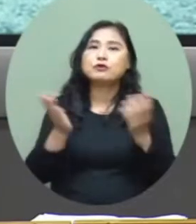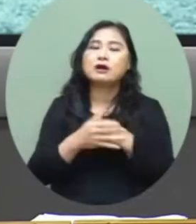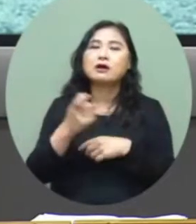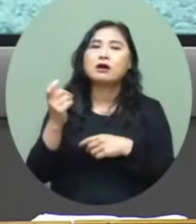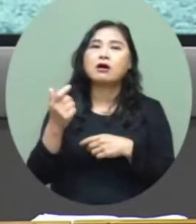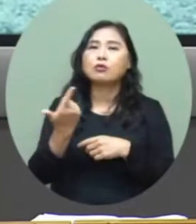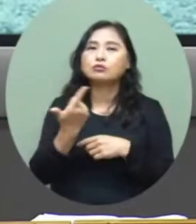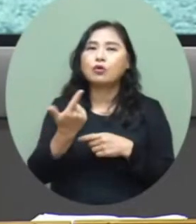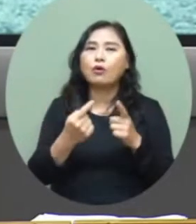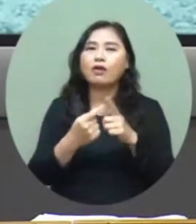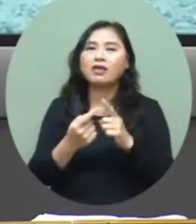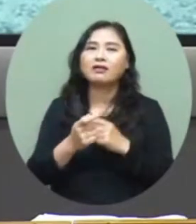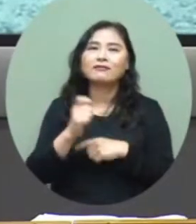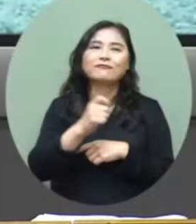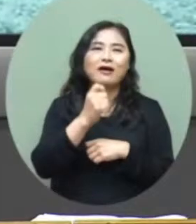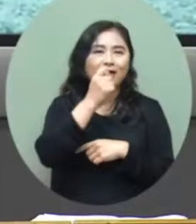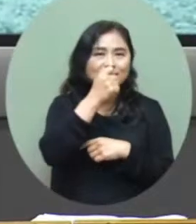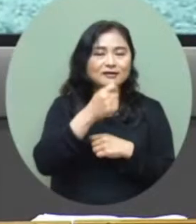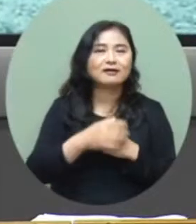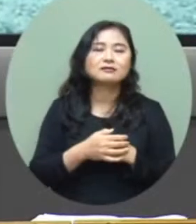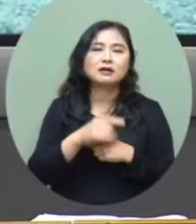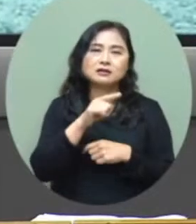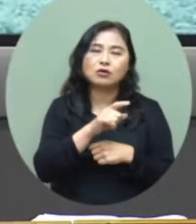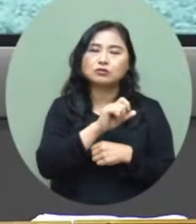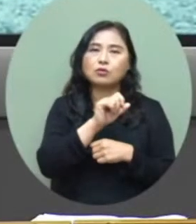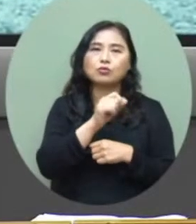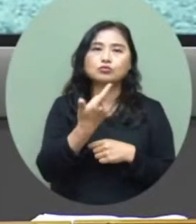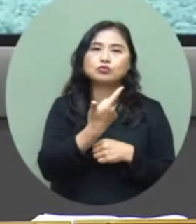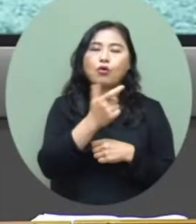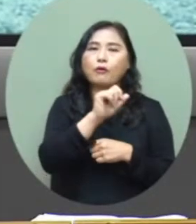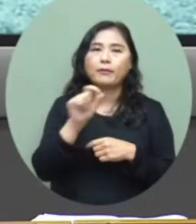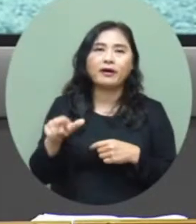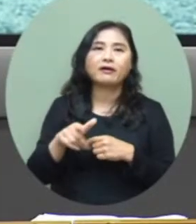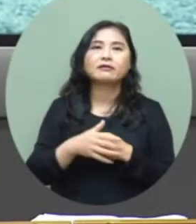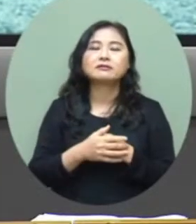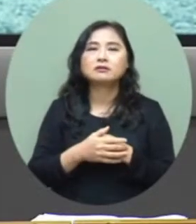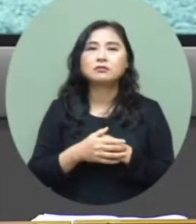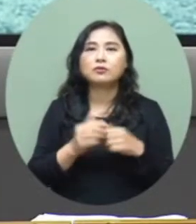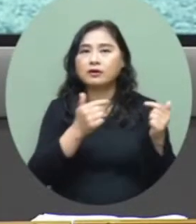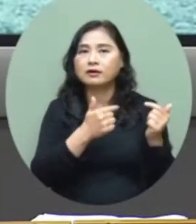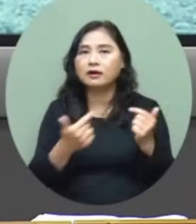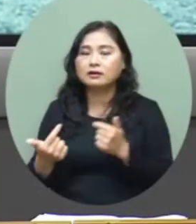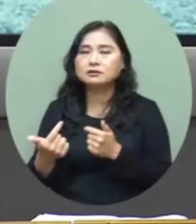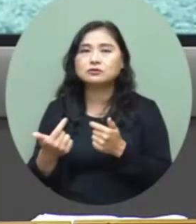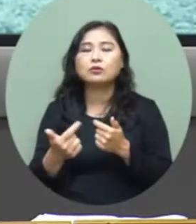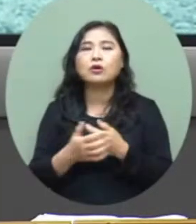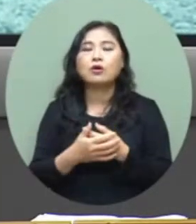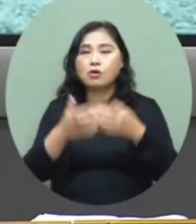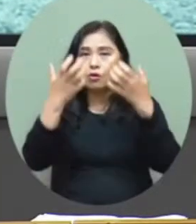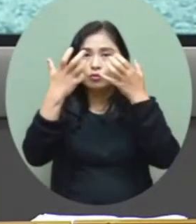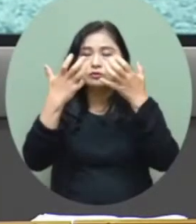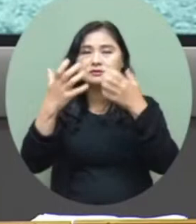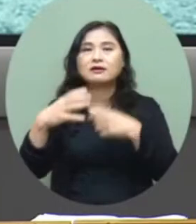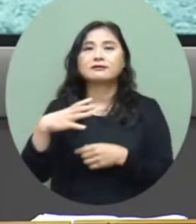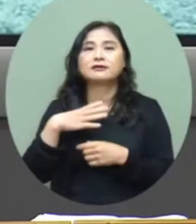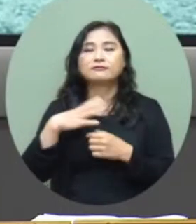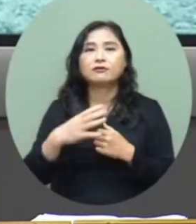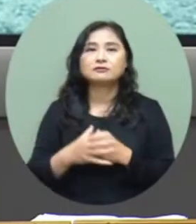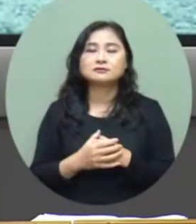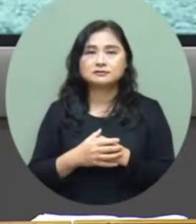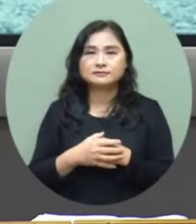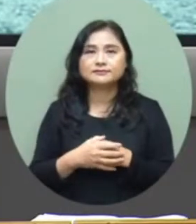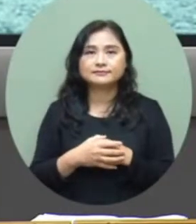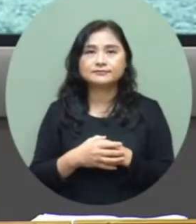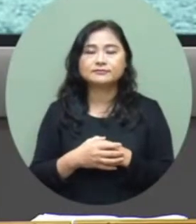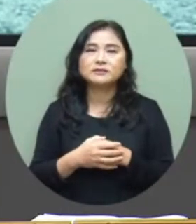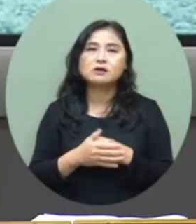public. So I think we'll observe the trend, and I'm still encourage people to do the